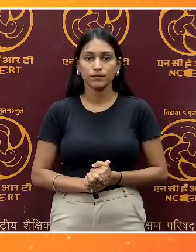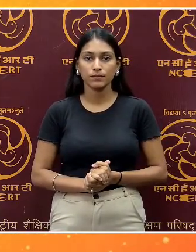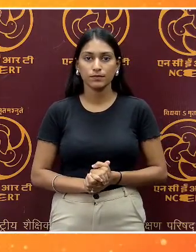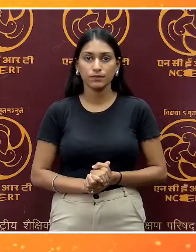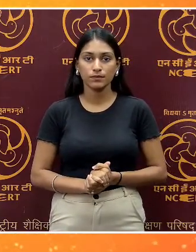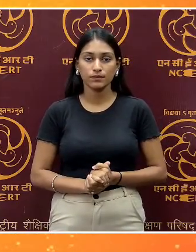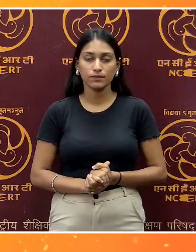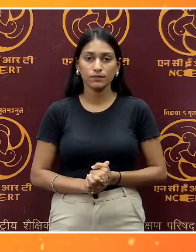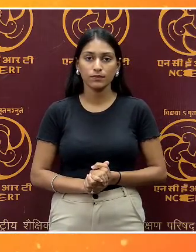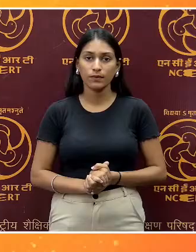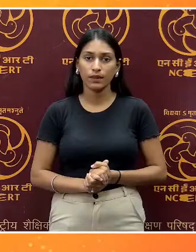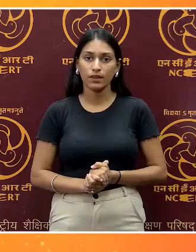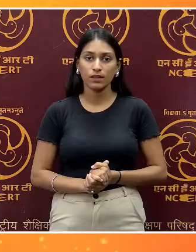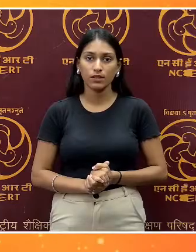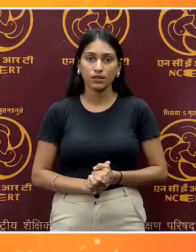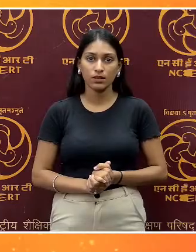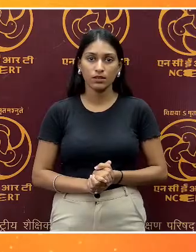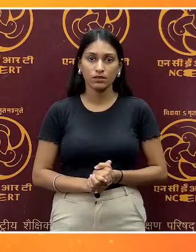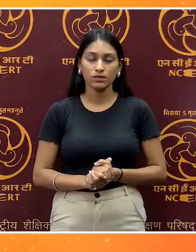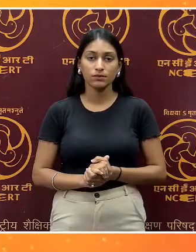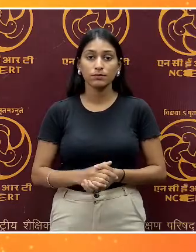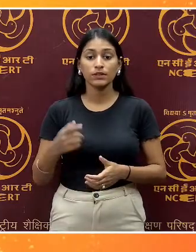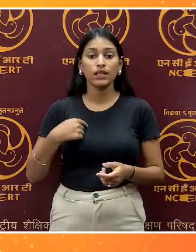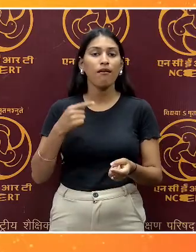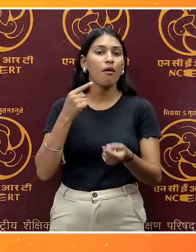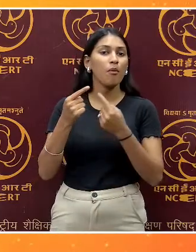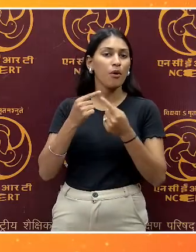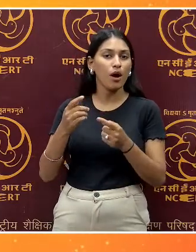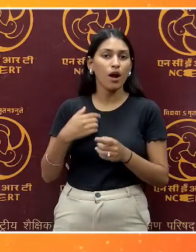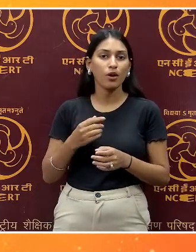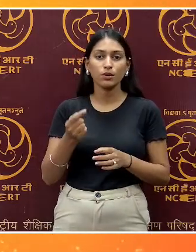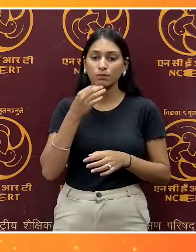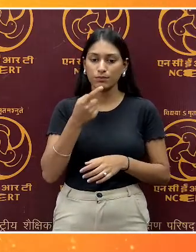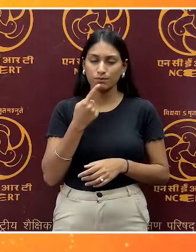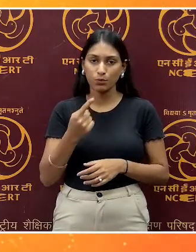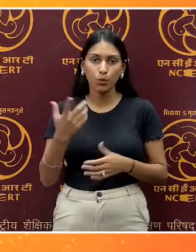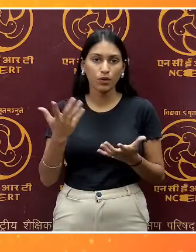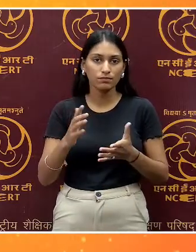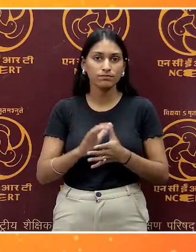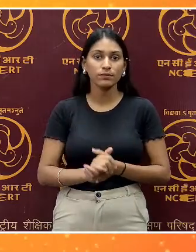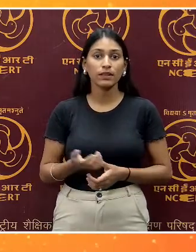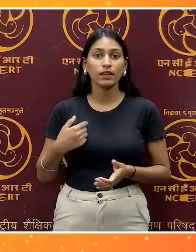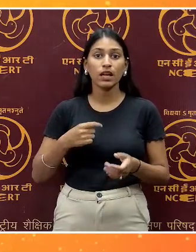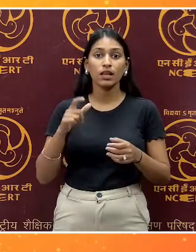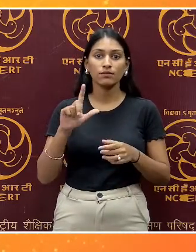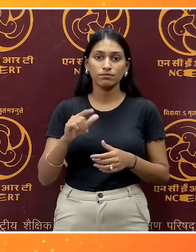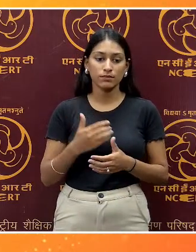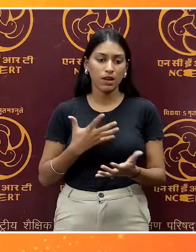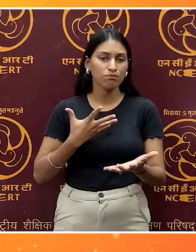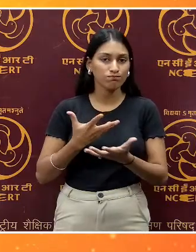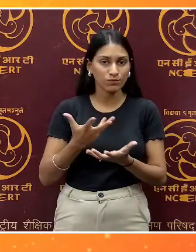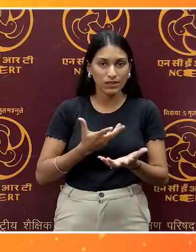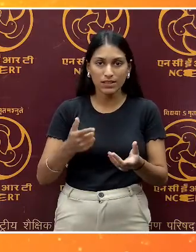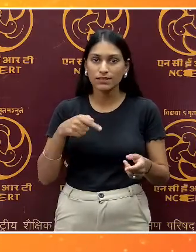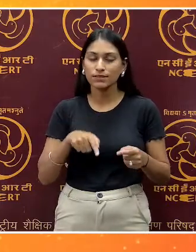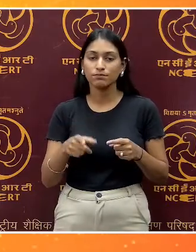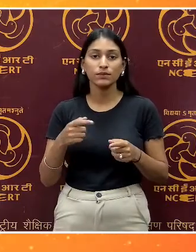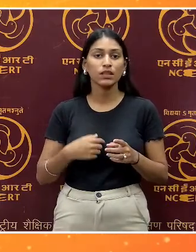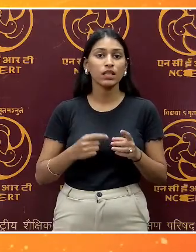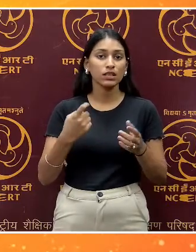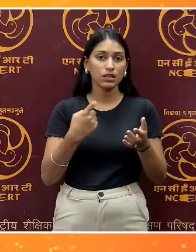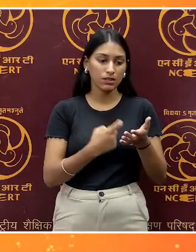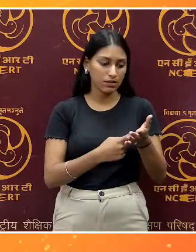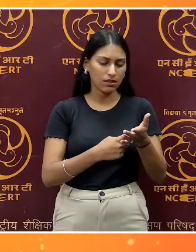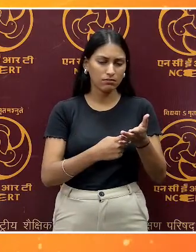Now, having talked about the scalars and vectors, now let us talk about the types of